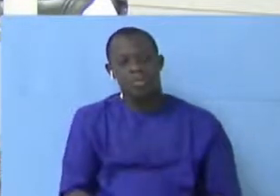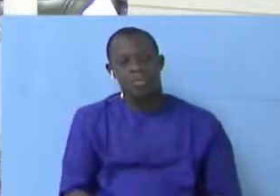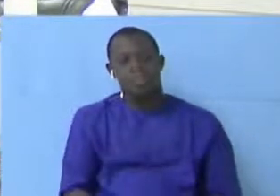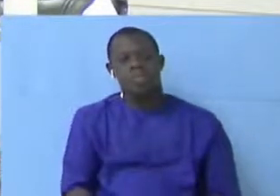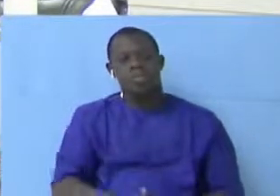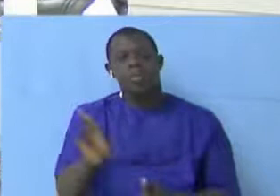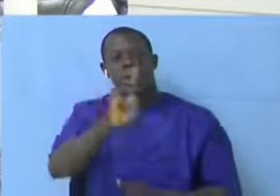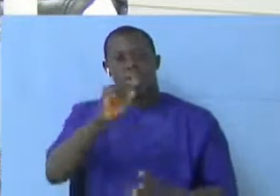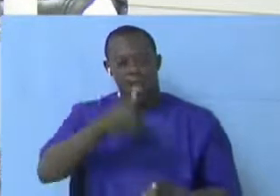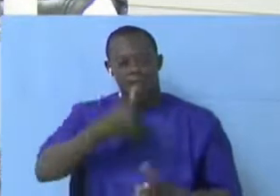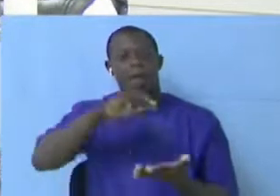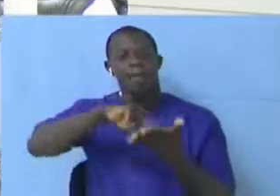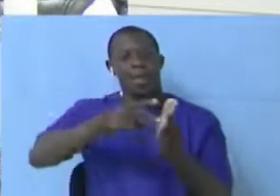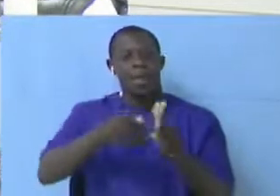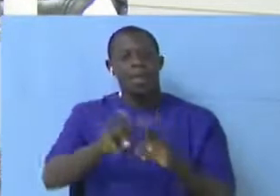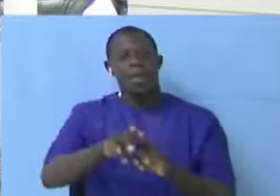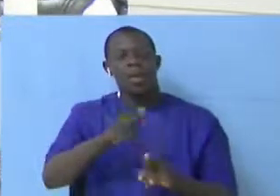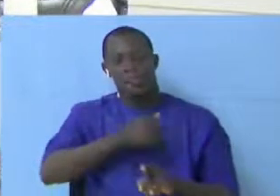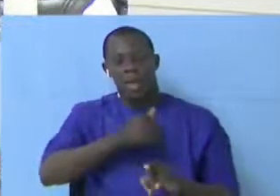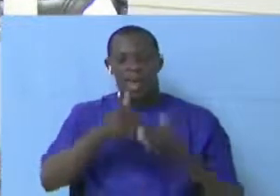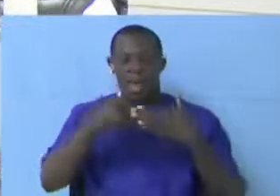I mean is my actions were